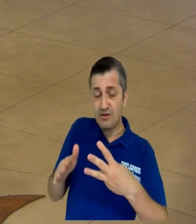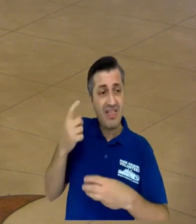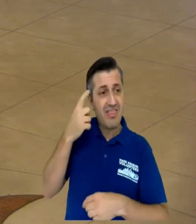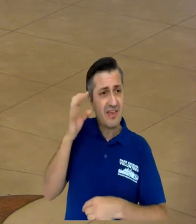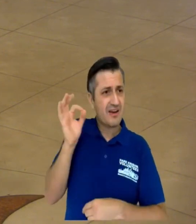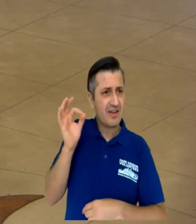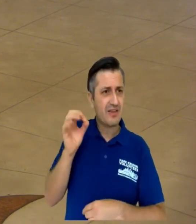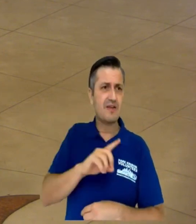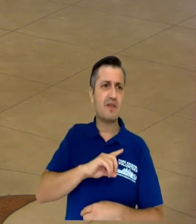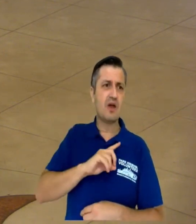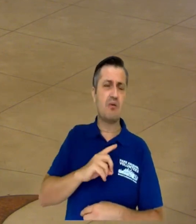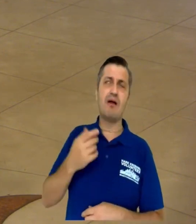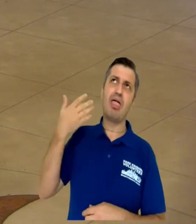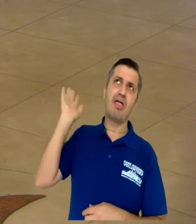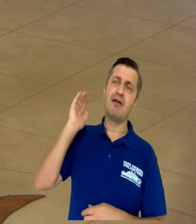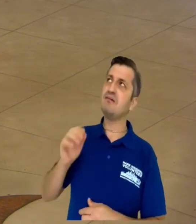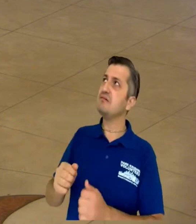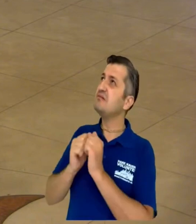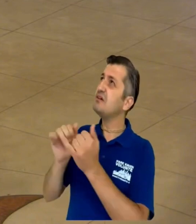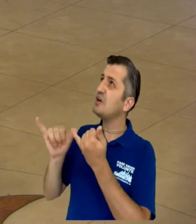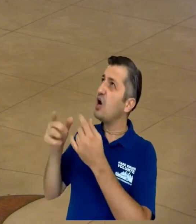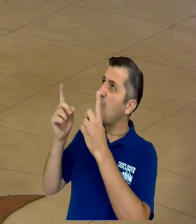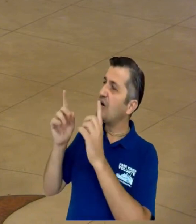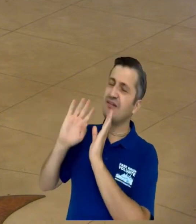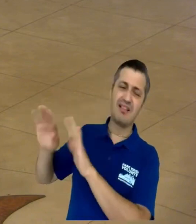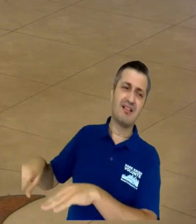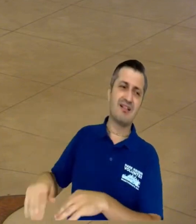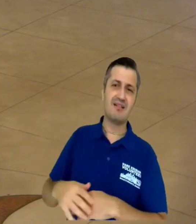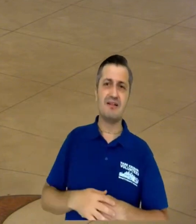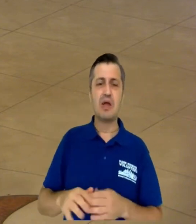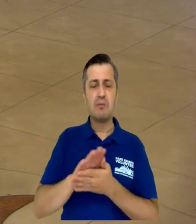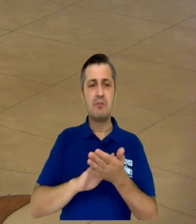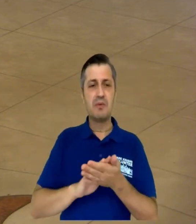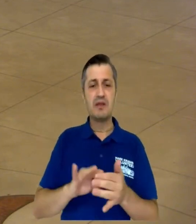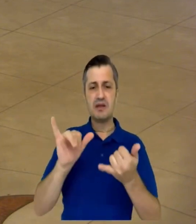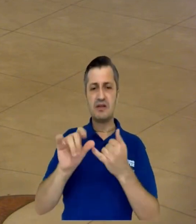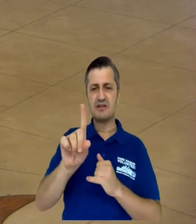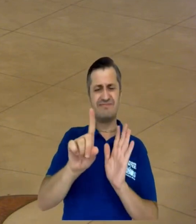Krishna. It's a picture, and they've taken Krishna out of the picture. They think,